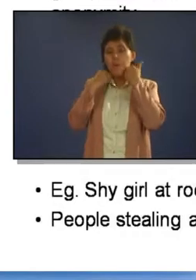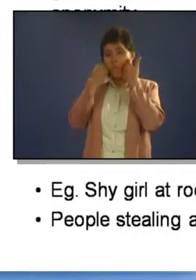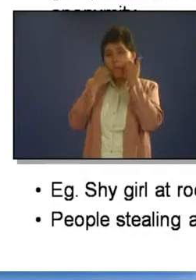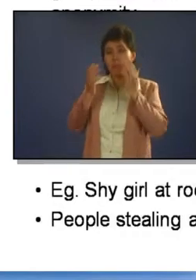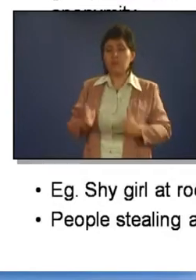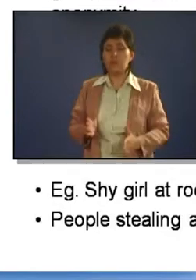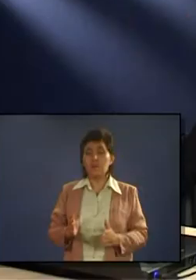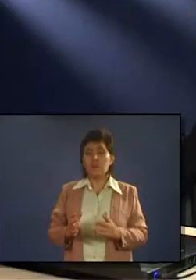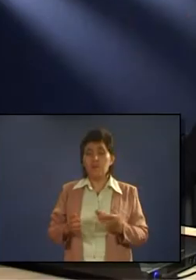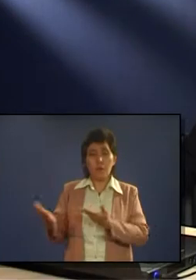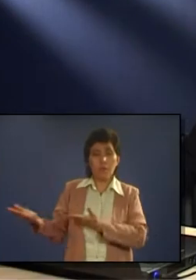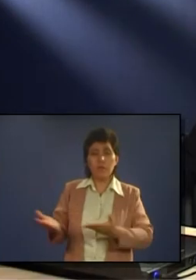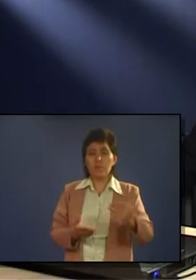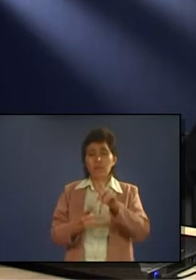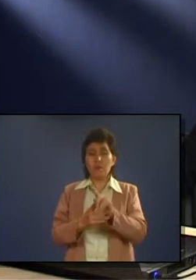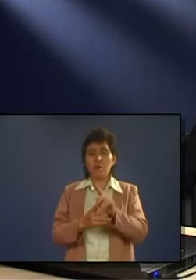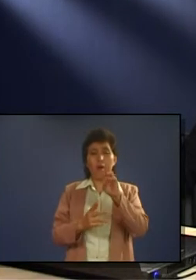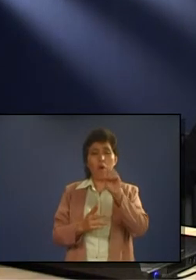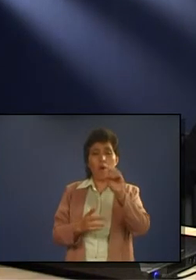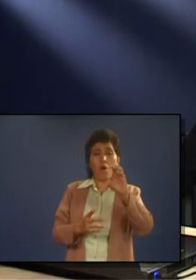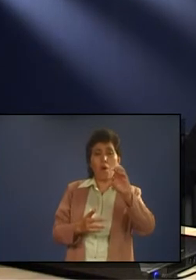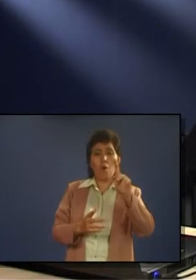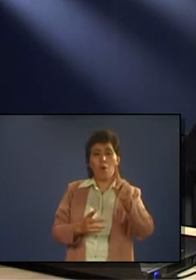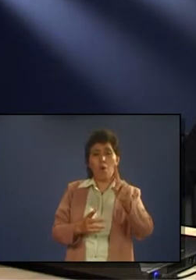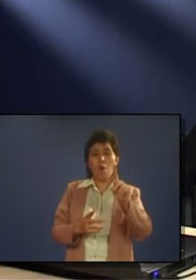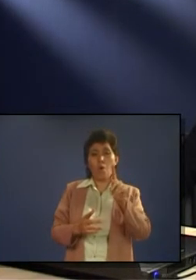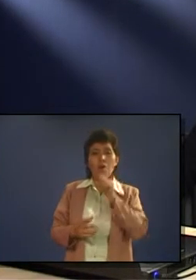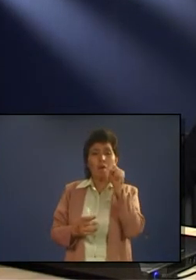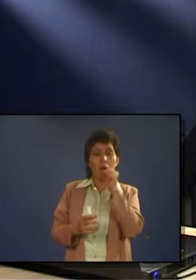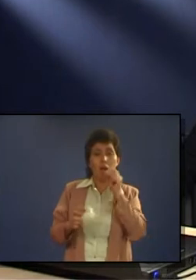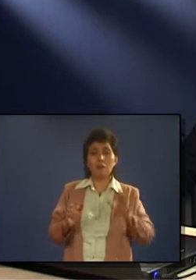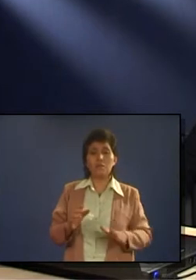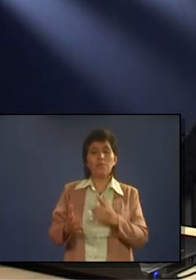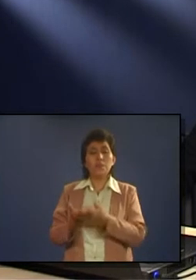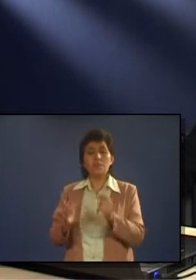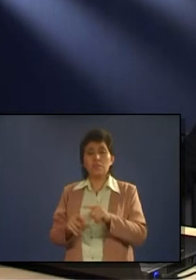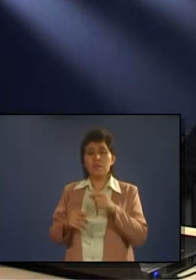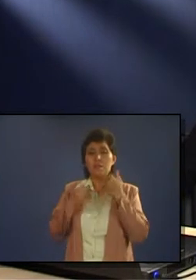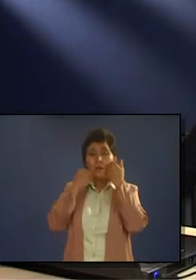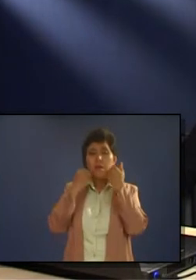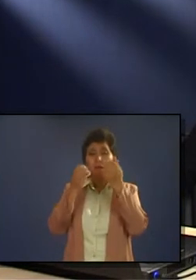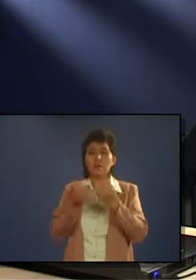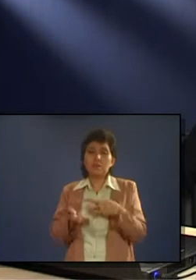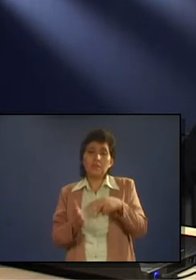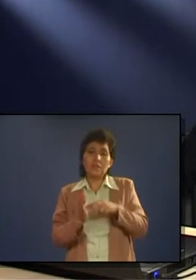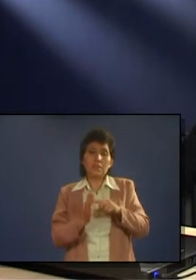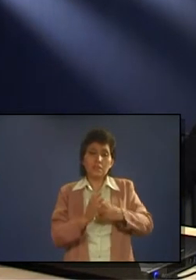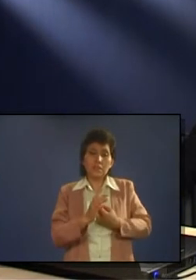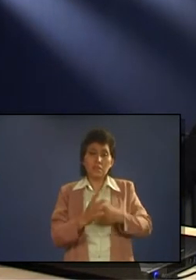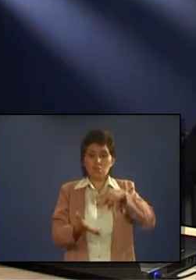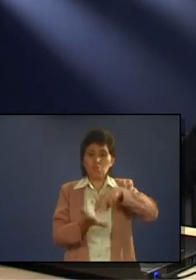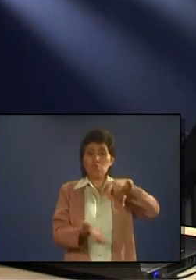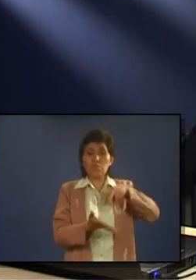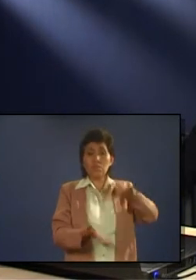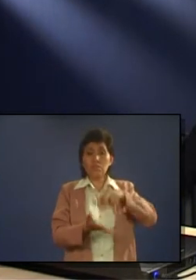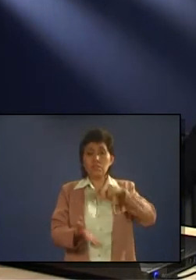her to a rock concert, and when you don't observe her, what will happen to that shy girl? That shy girl would start to jump and scream